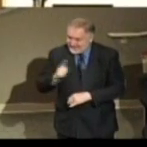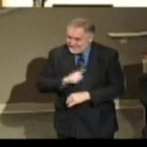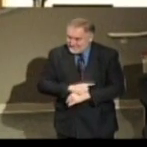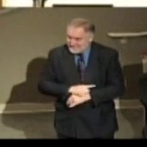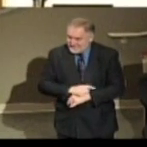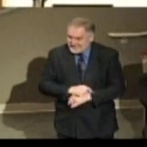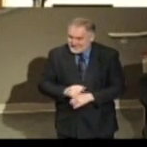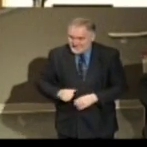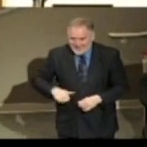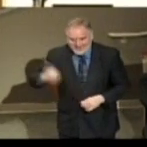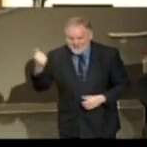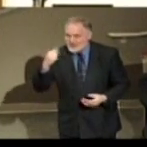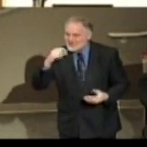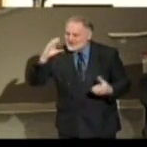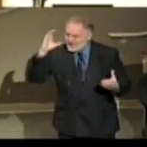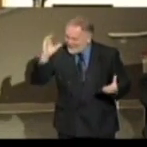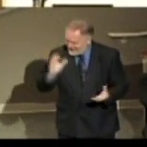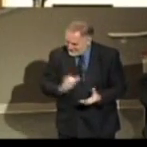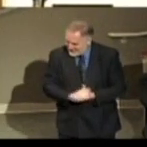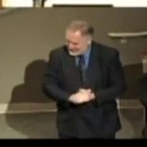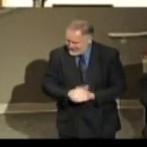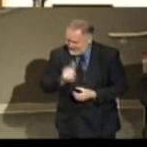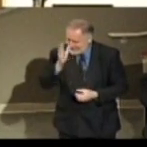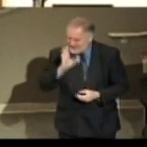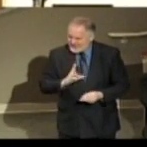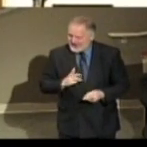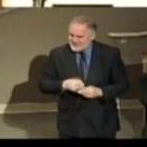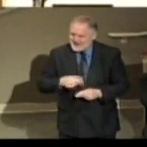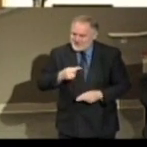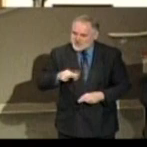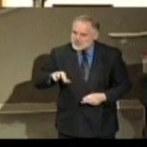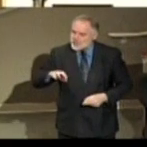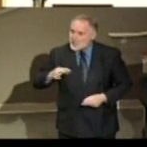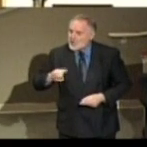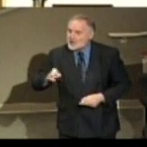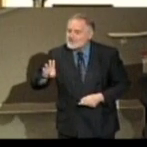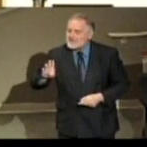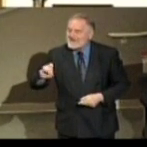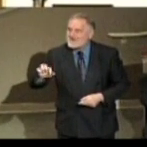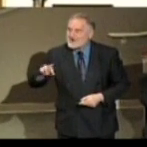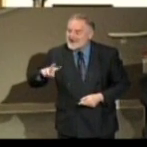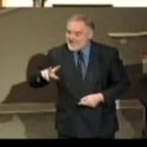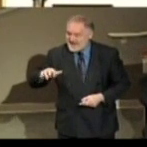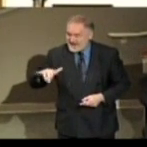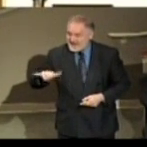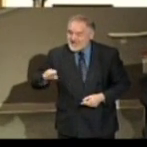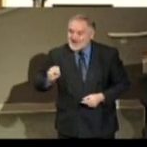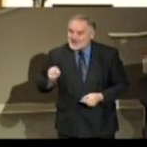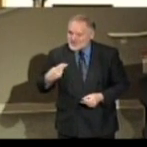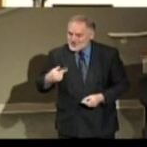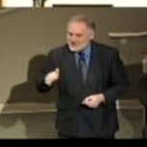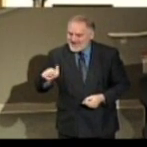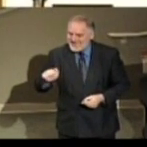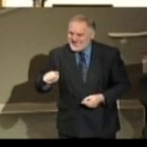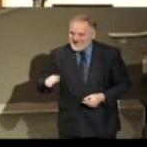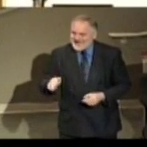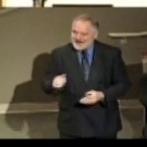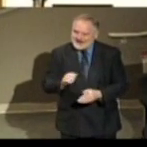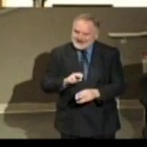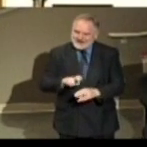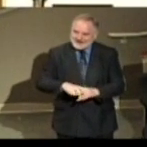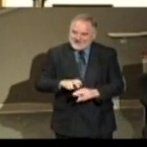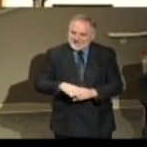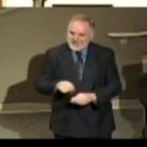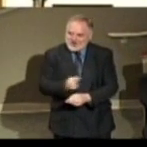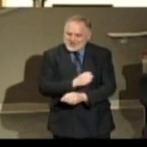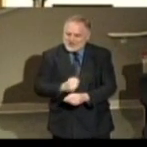And he refused that contract. That young man's name was George Beverly Shea. And he sat down that night and wrote that